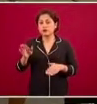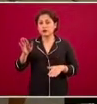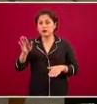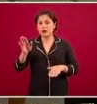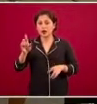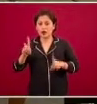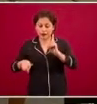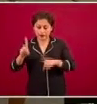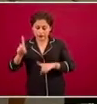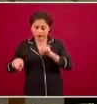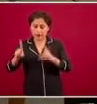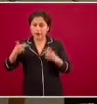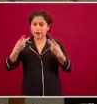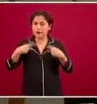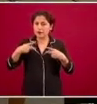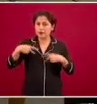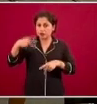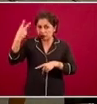The difference